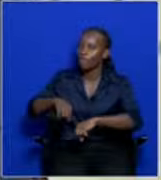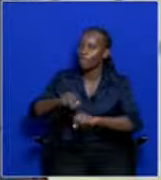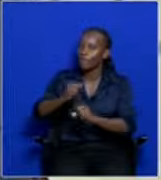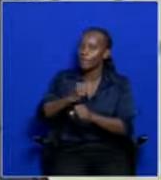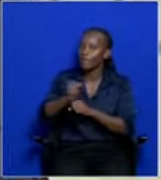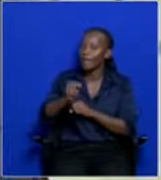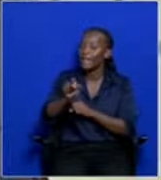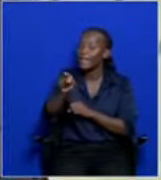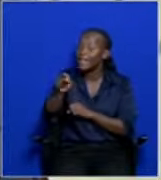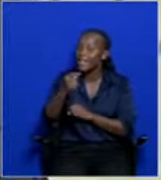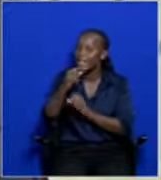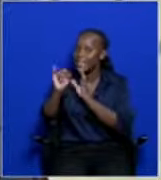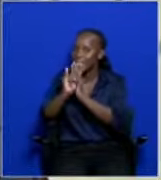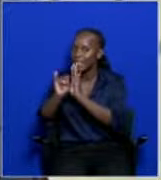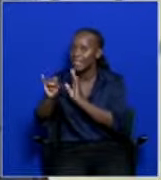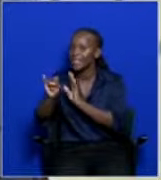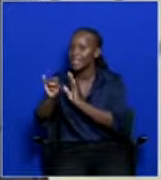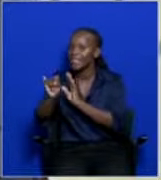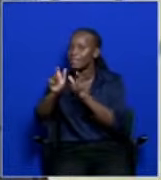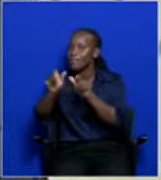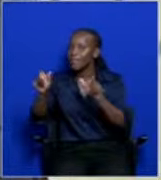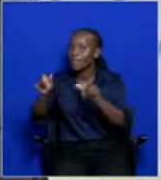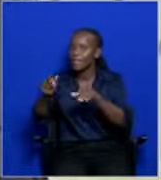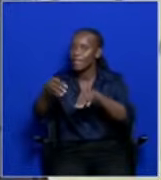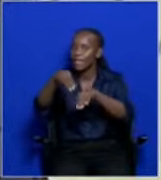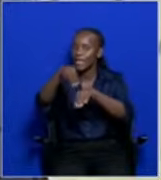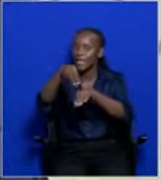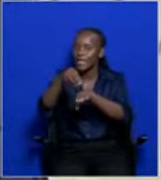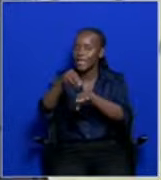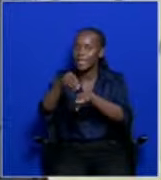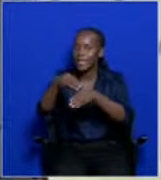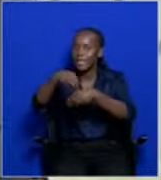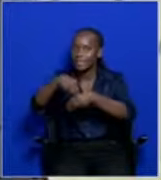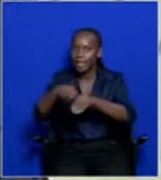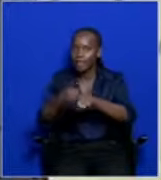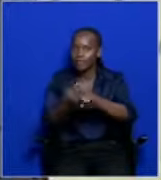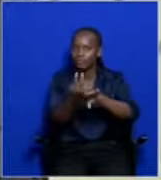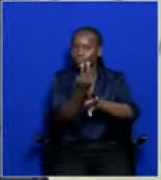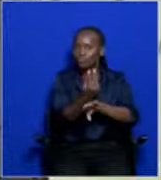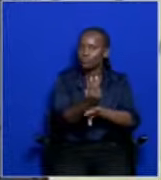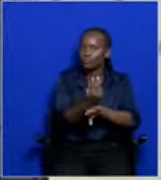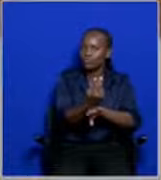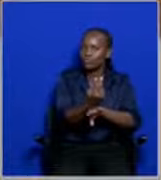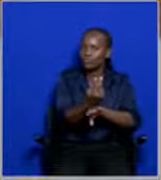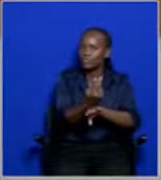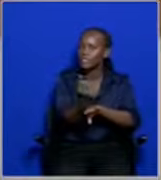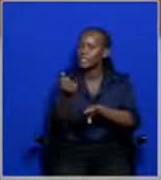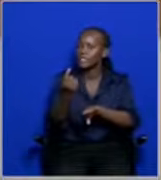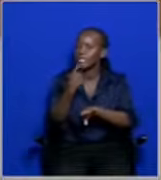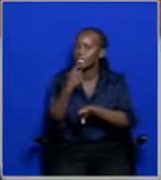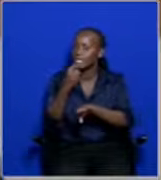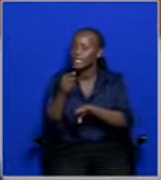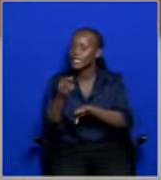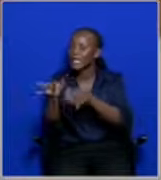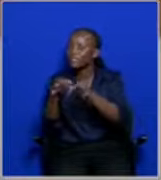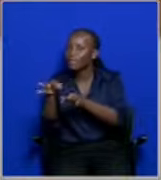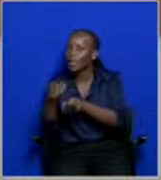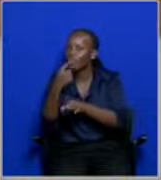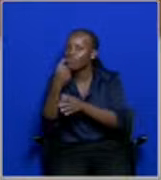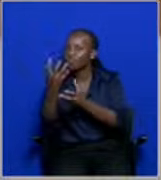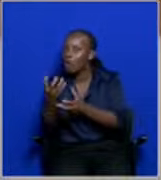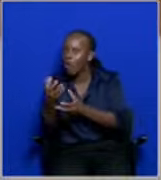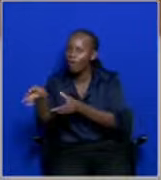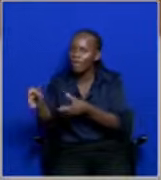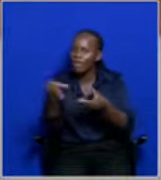vehicle. He never spoke about the rocks. So he still maintains that the rocks was given